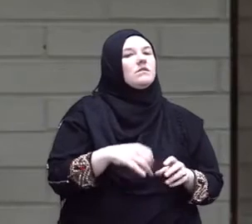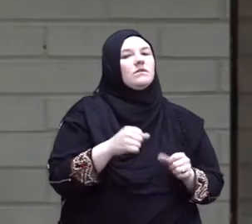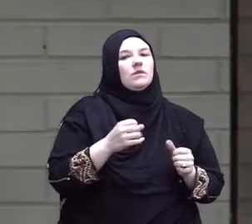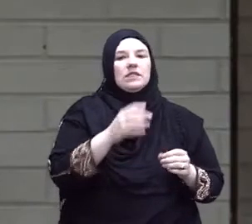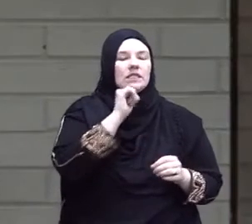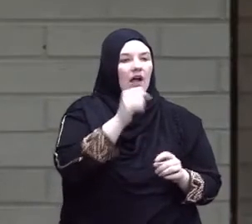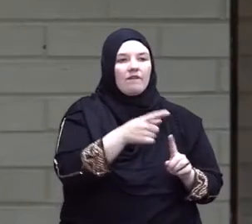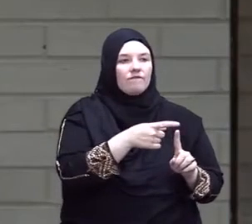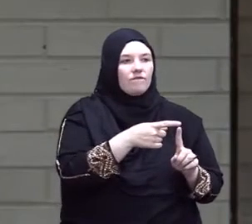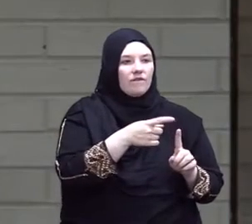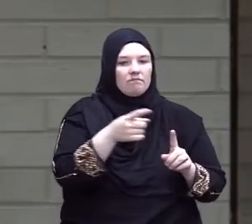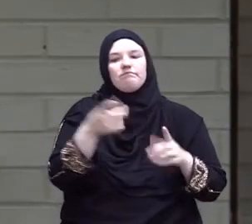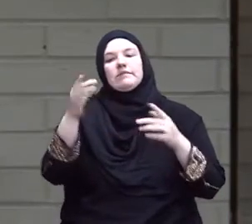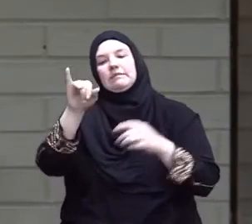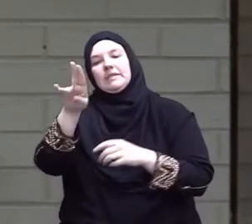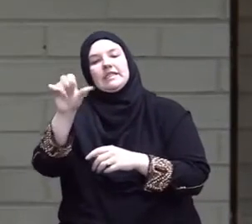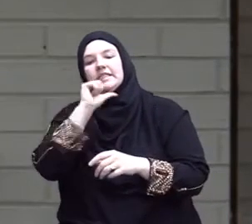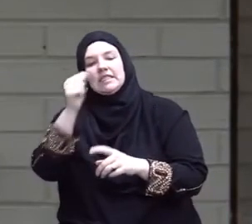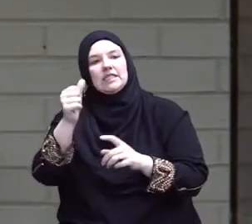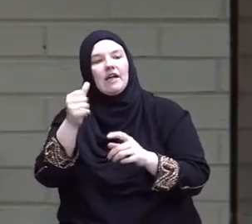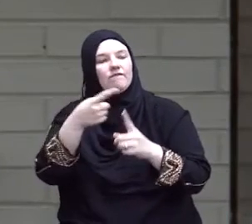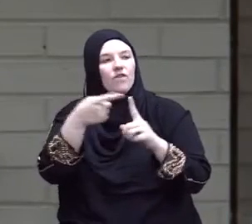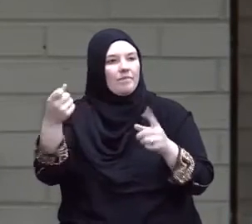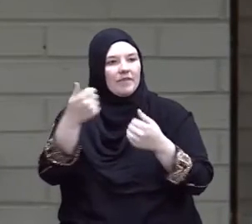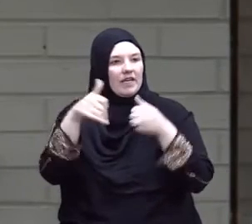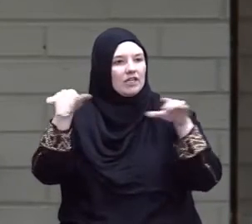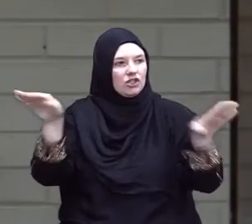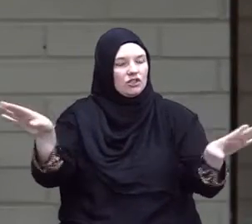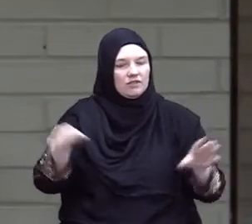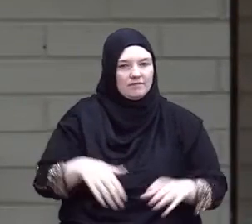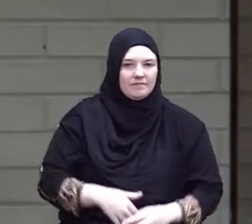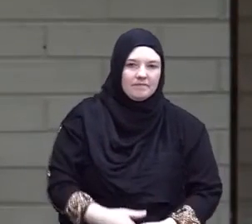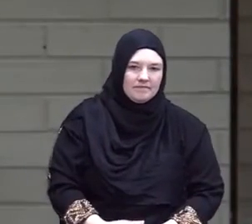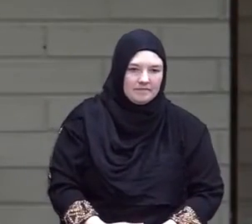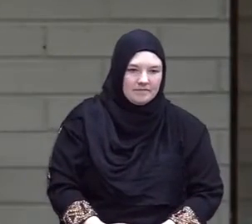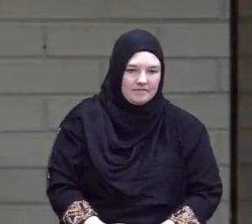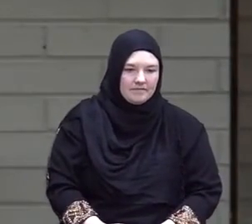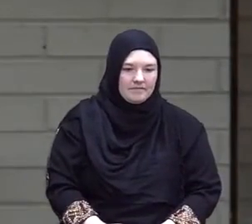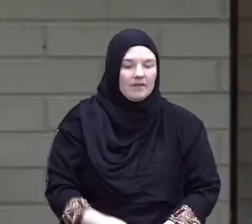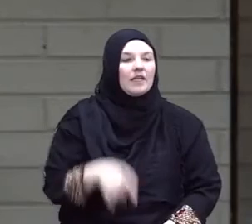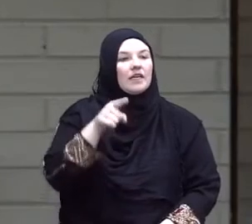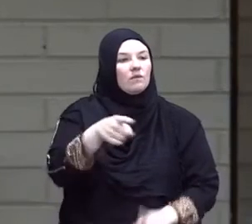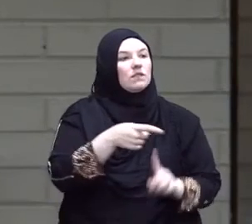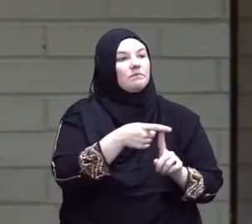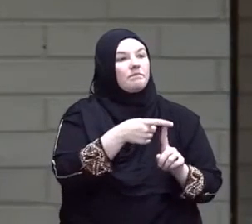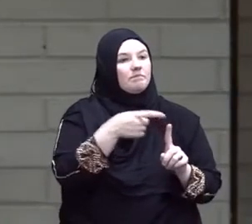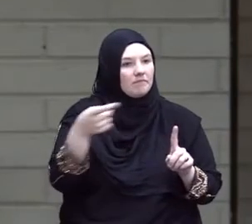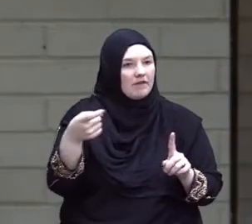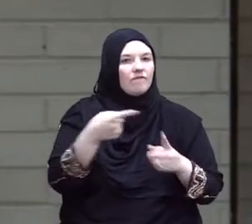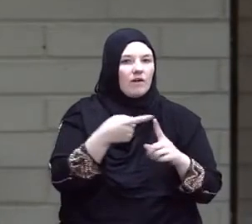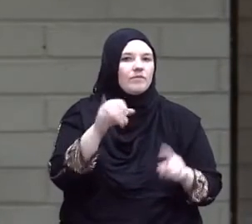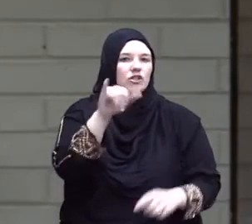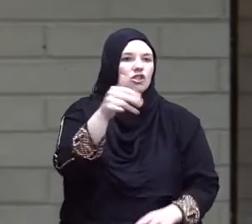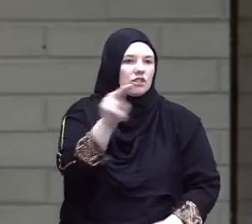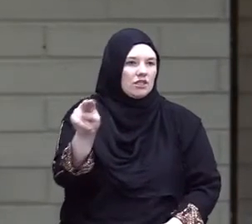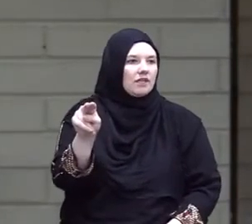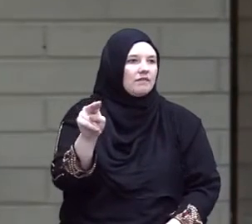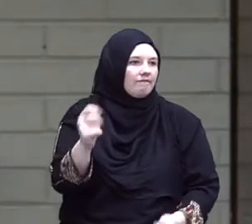the angels. The Quran says, kana min al-jinn. He was from the